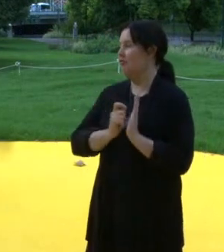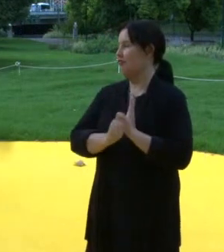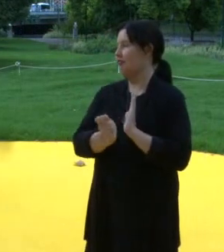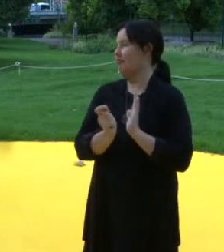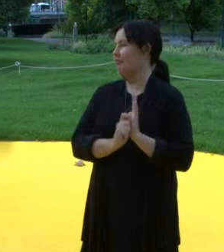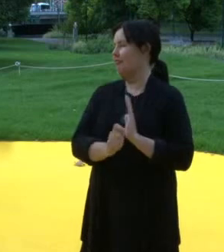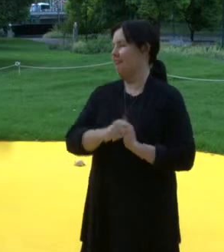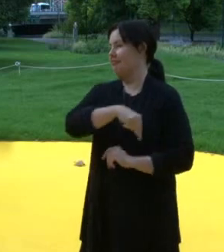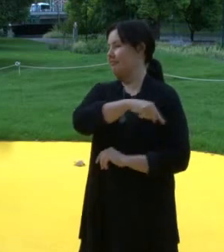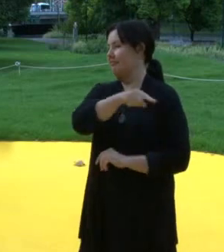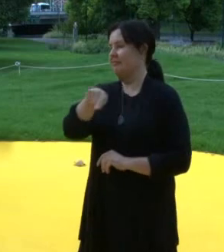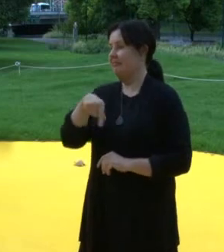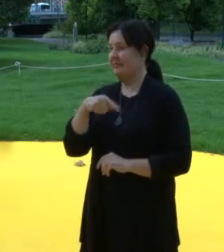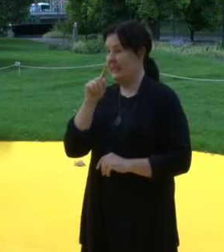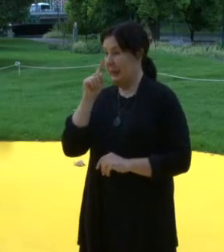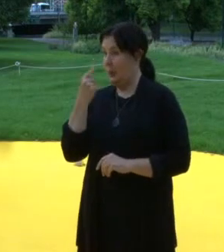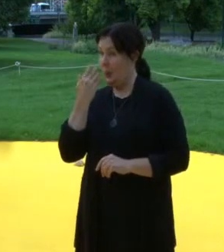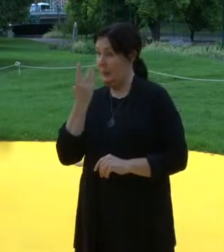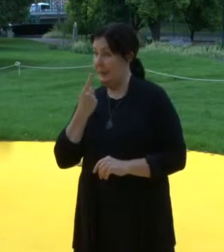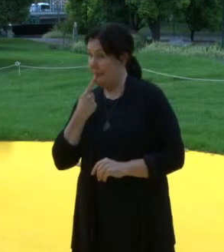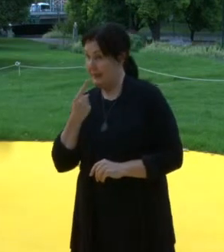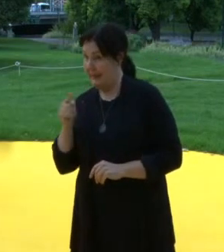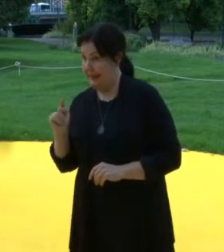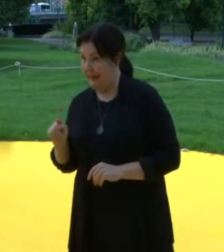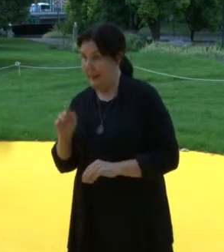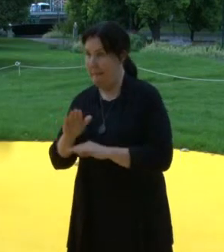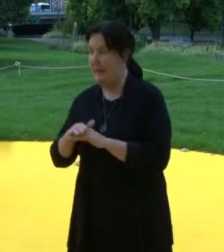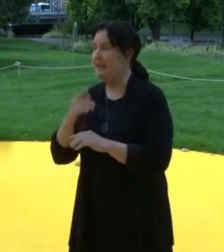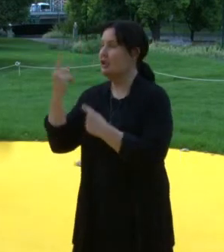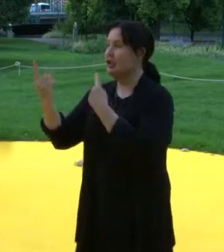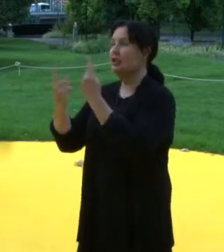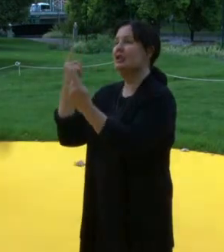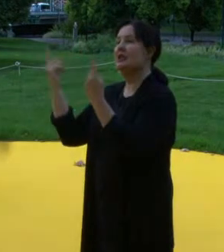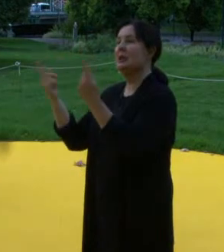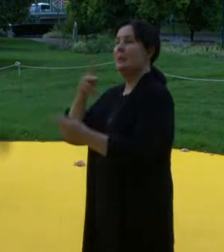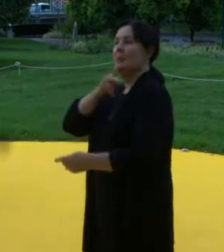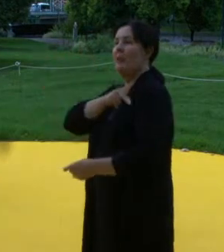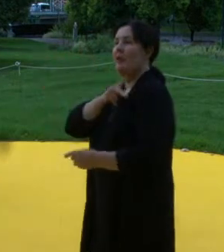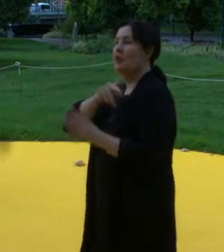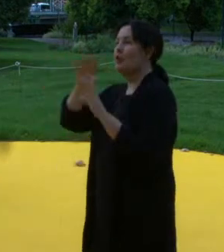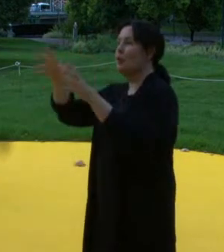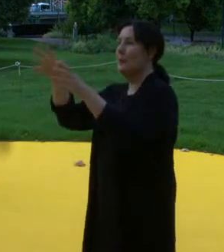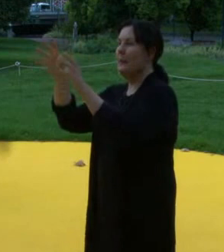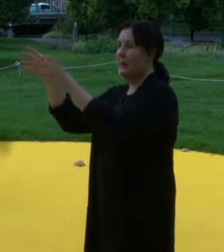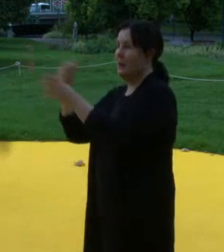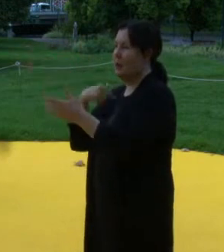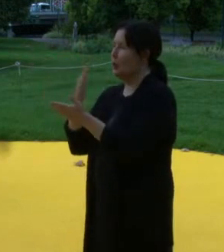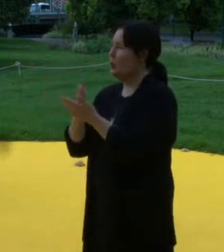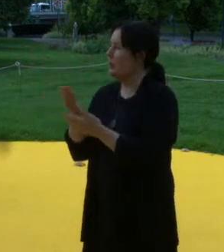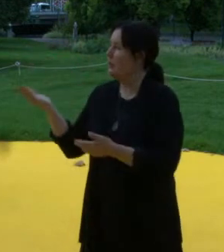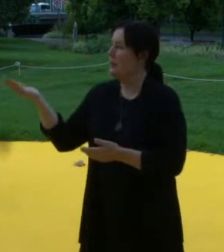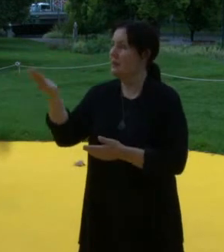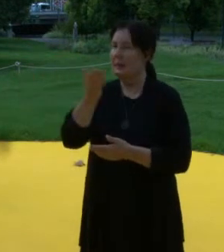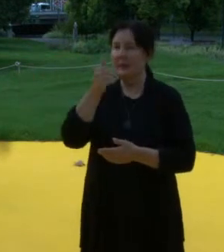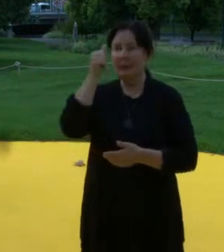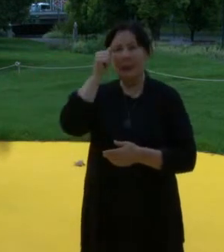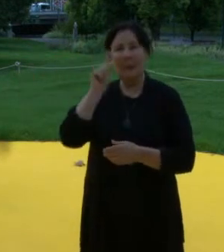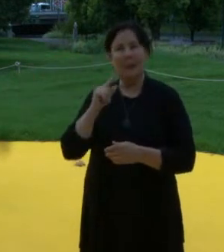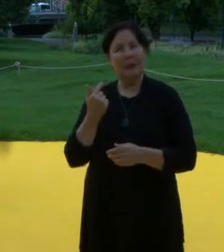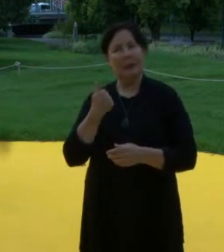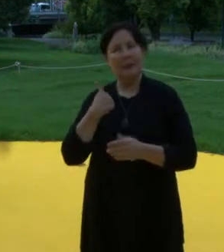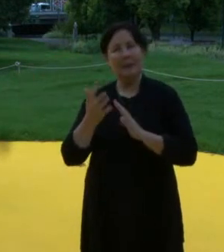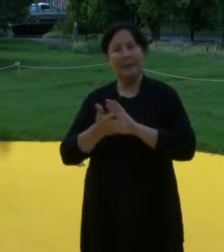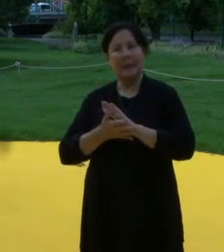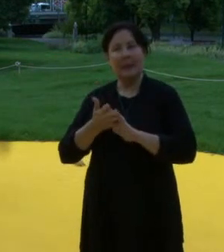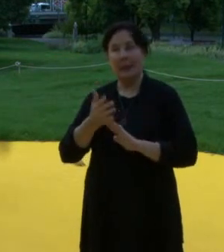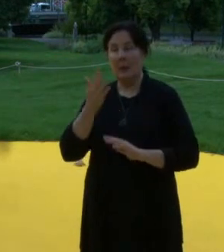profession, but I'm sure it's something many of you here know what I mean, because something magical can happen when you fall in love